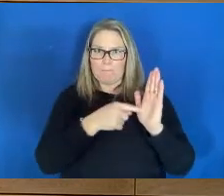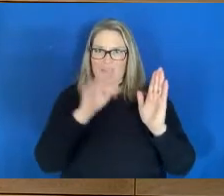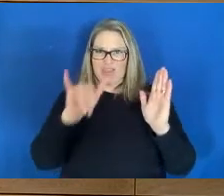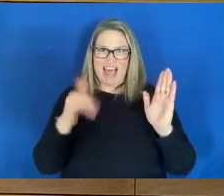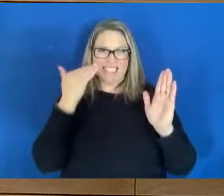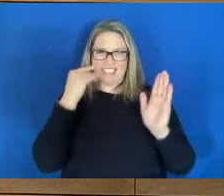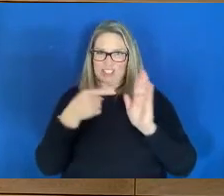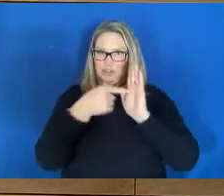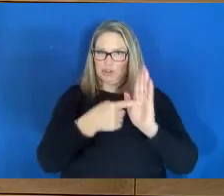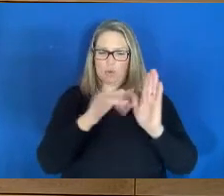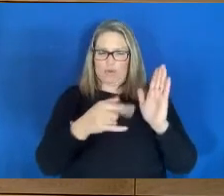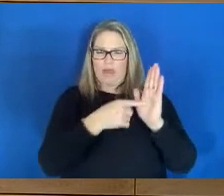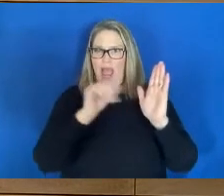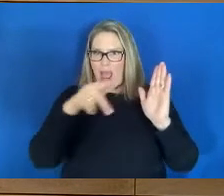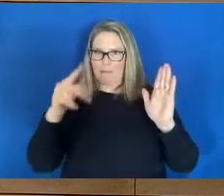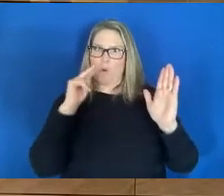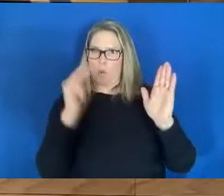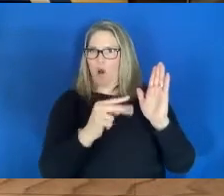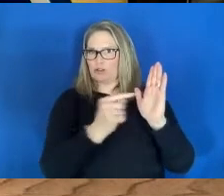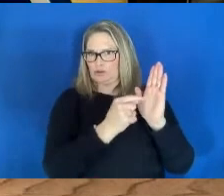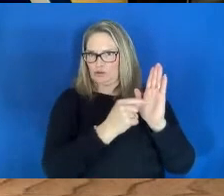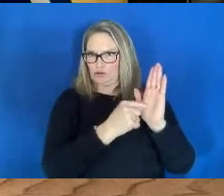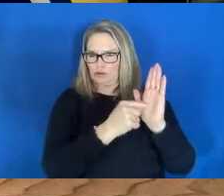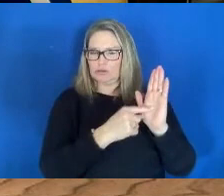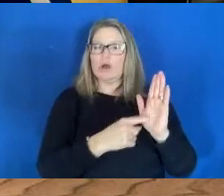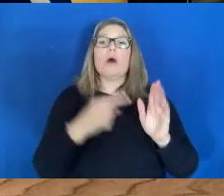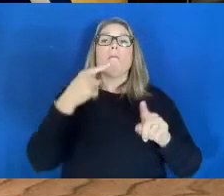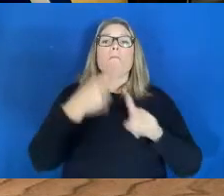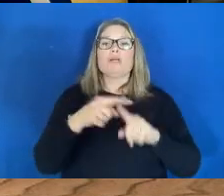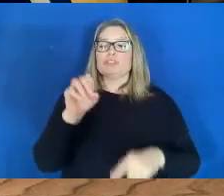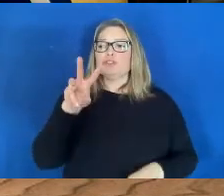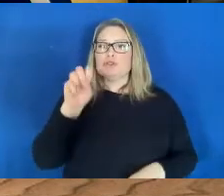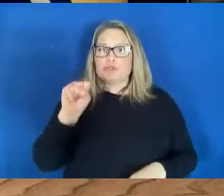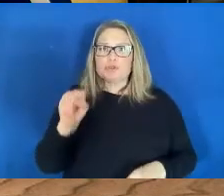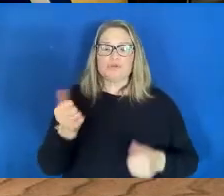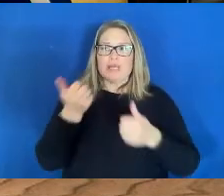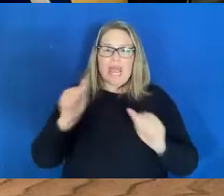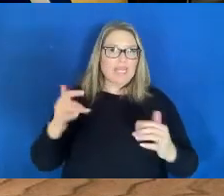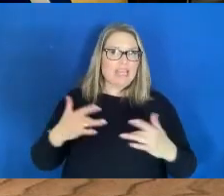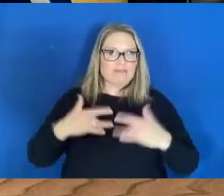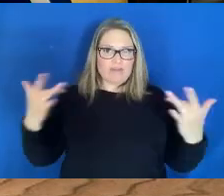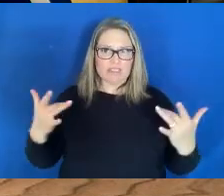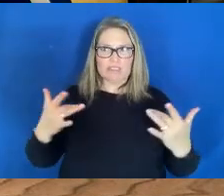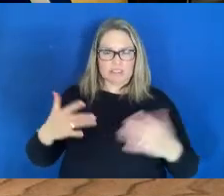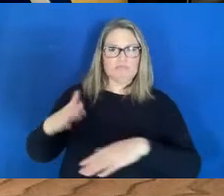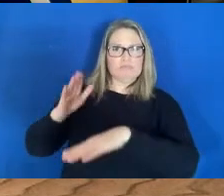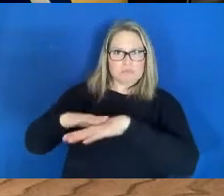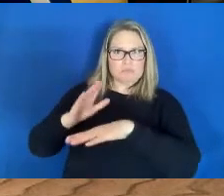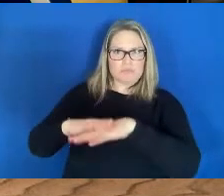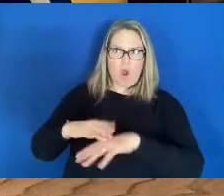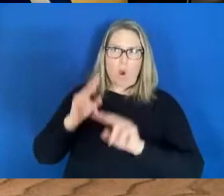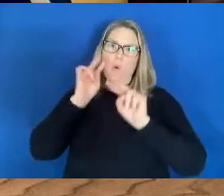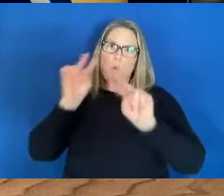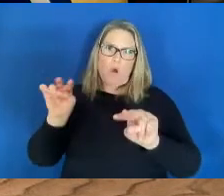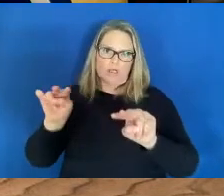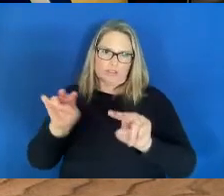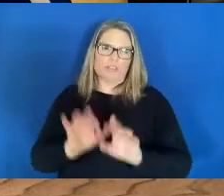then listen to any news and broadcasts that we push out for the areas that are affected.